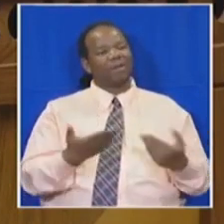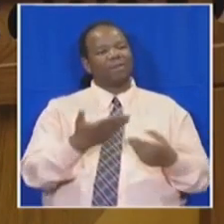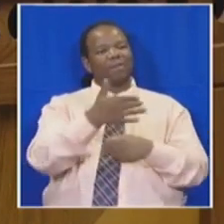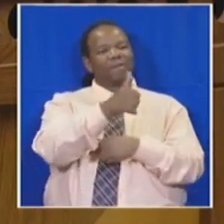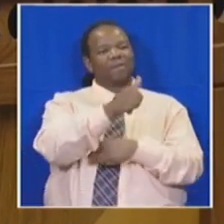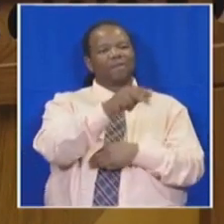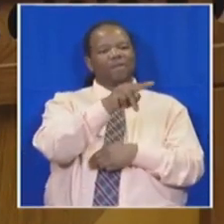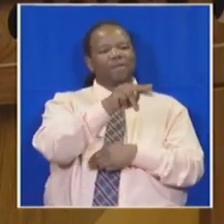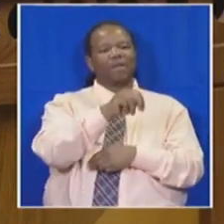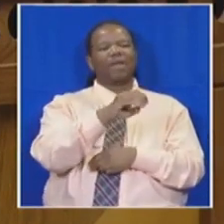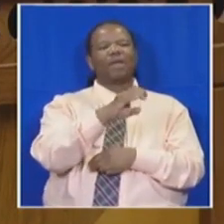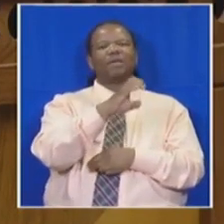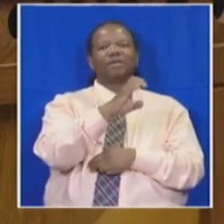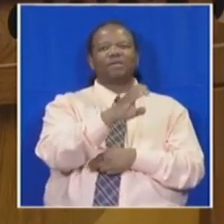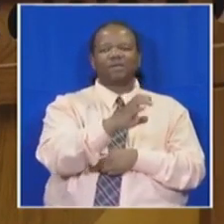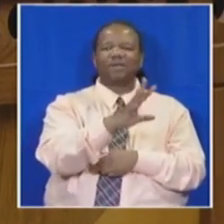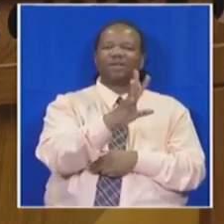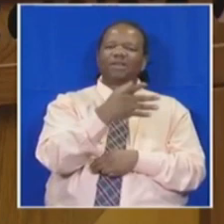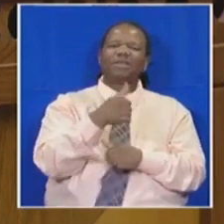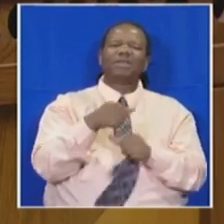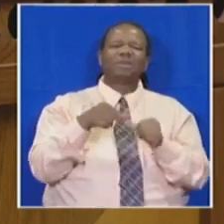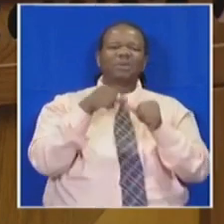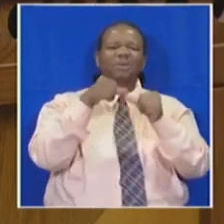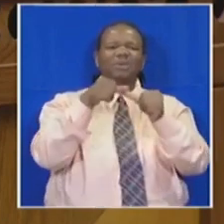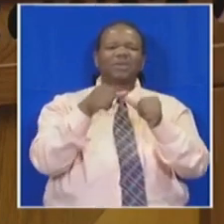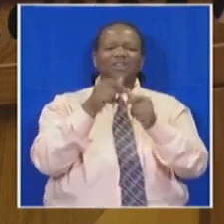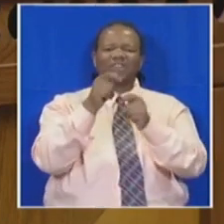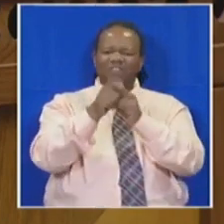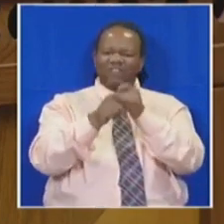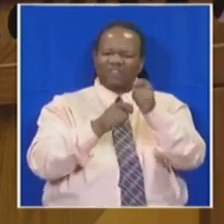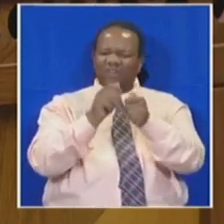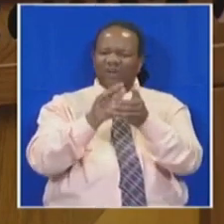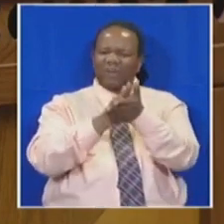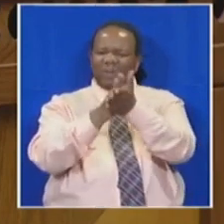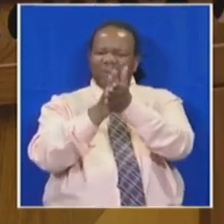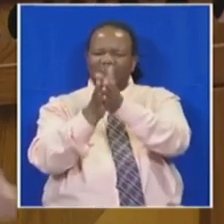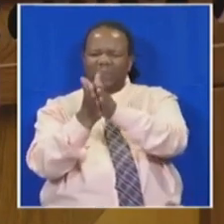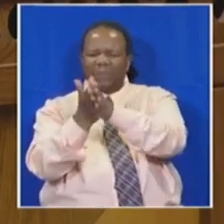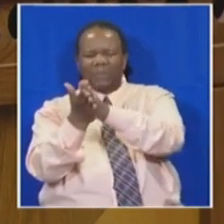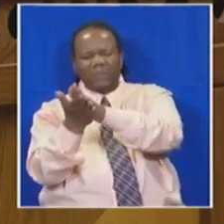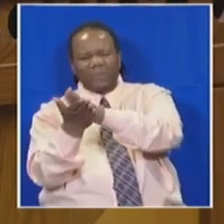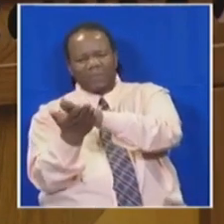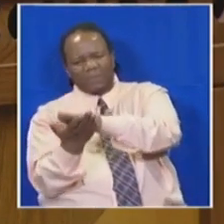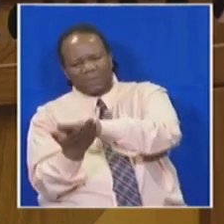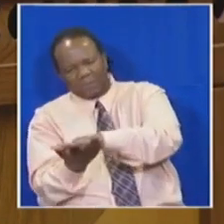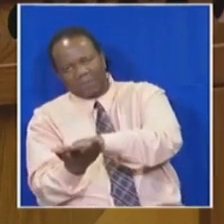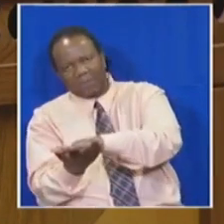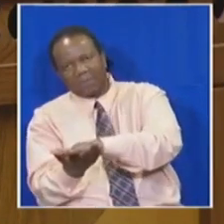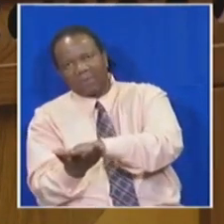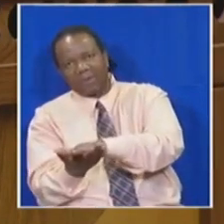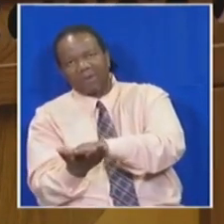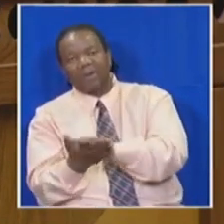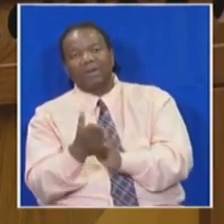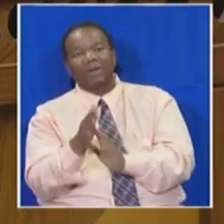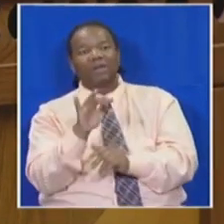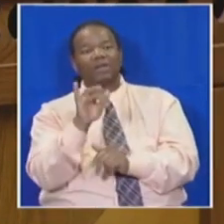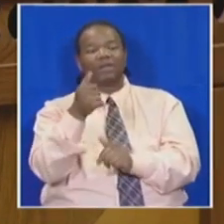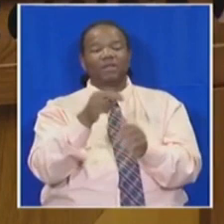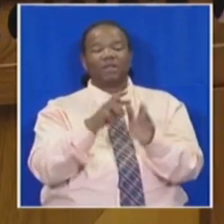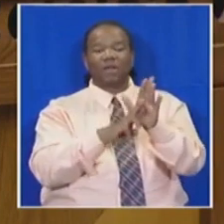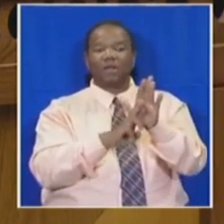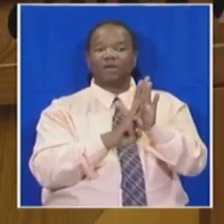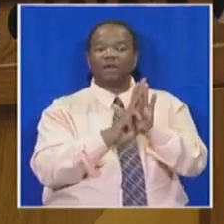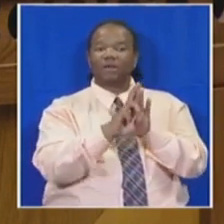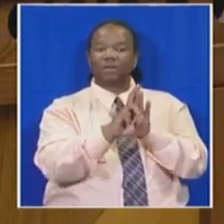a long and damaging tradition in South Africa. It is governing on behalf of some of the people and